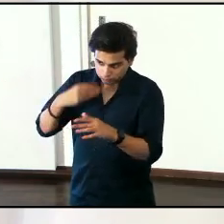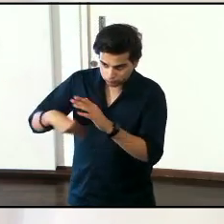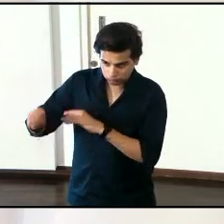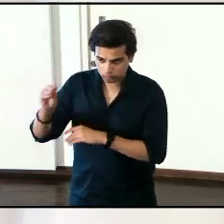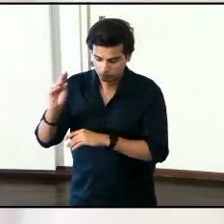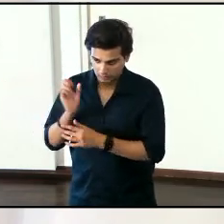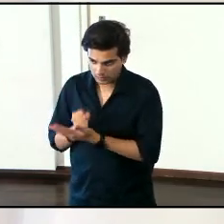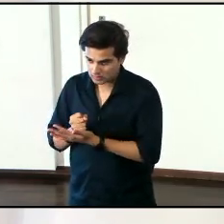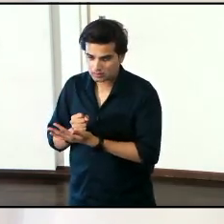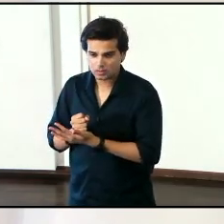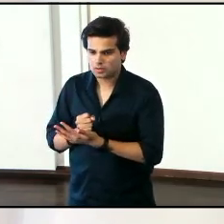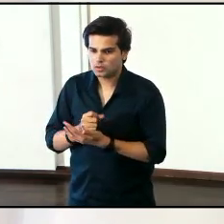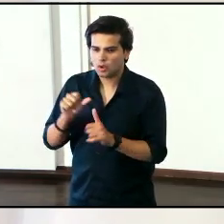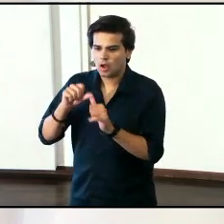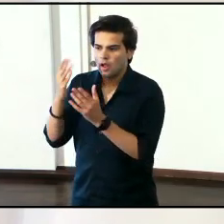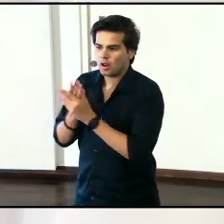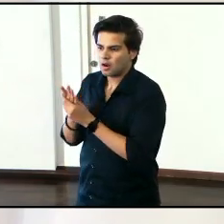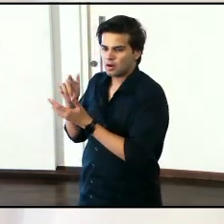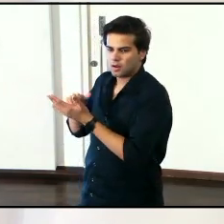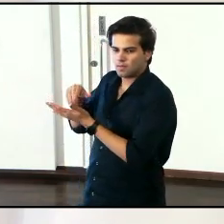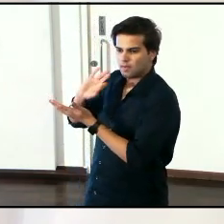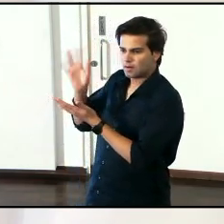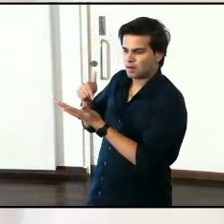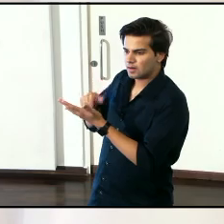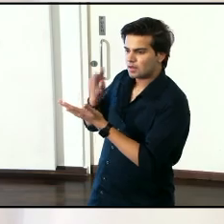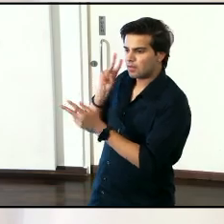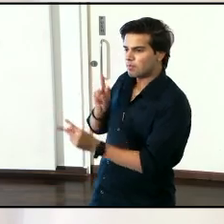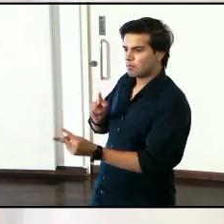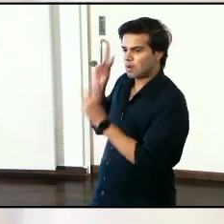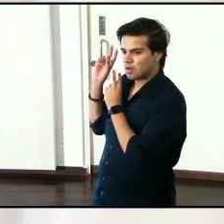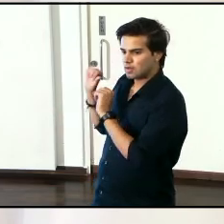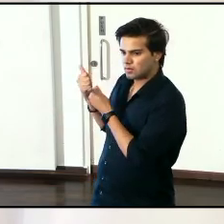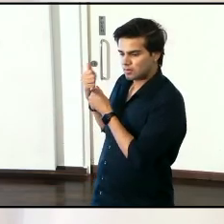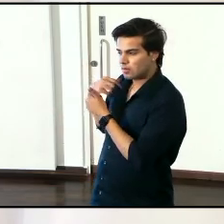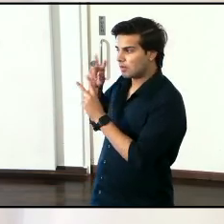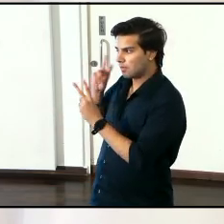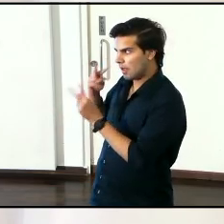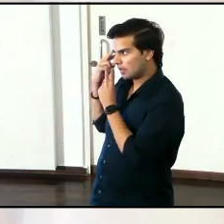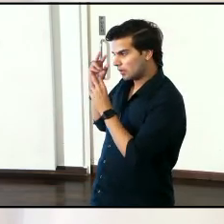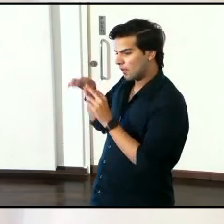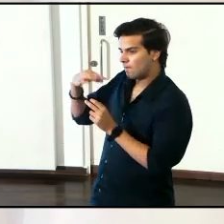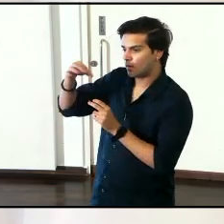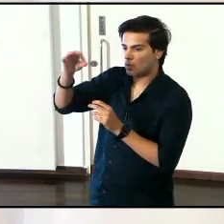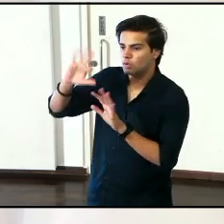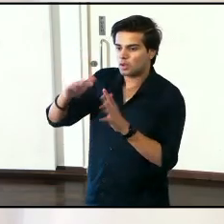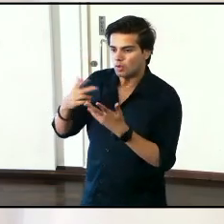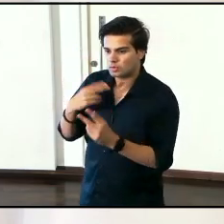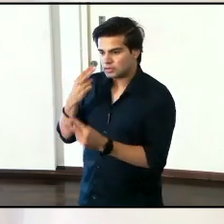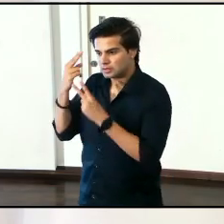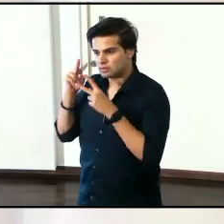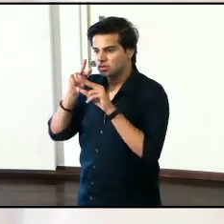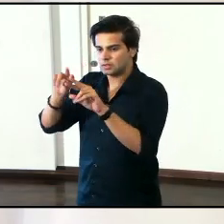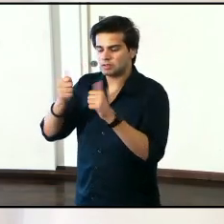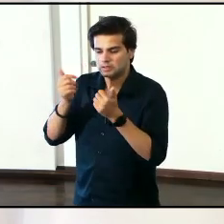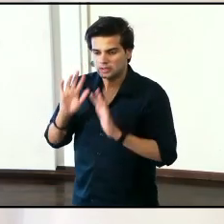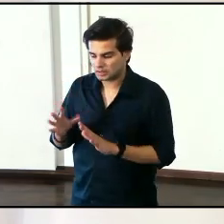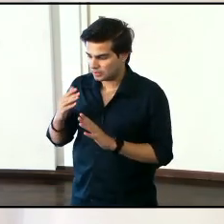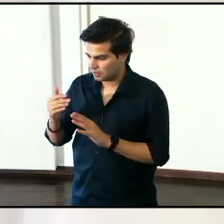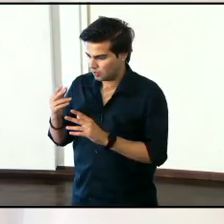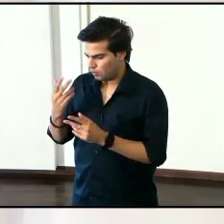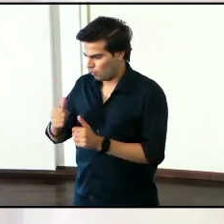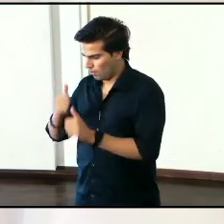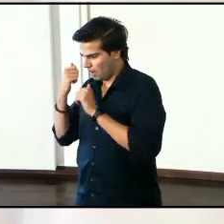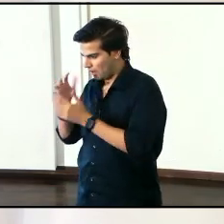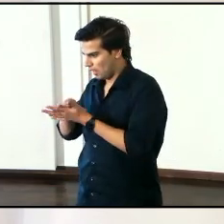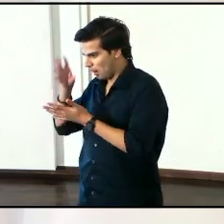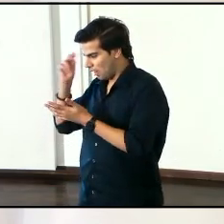And archives actually are a way of looking to the past to look to the future. They're a way of going back and learning it. As